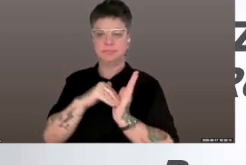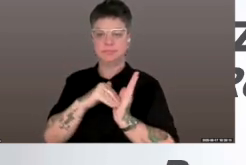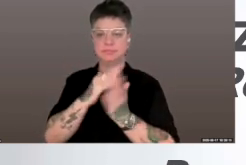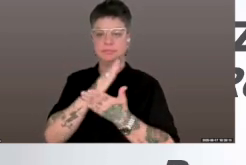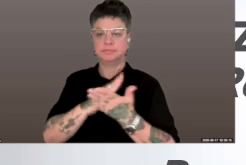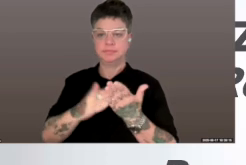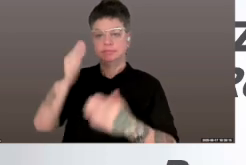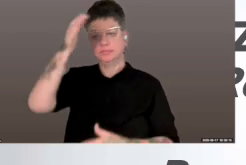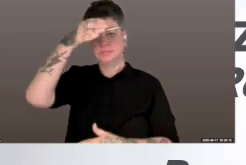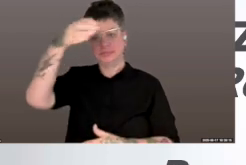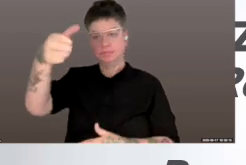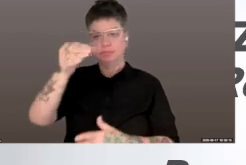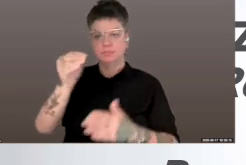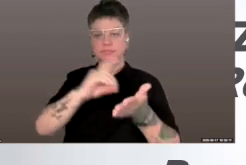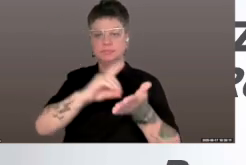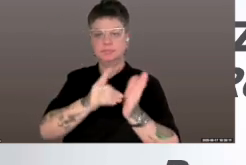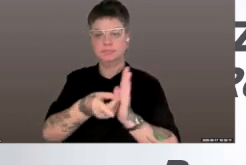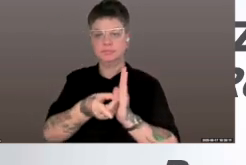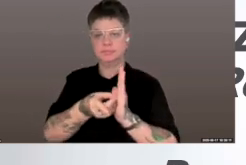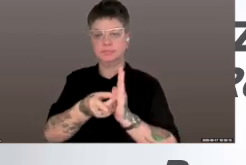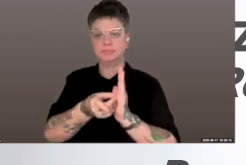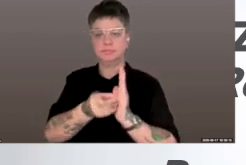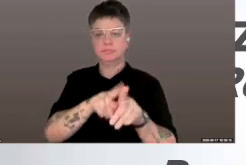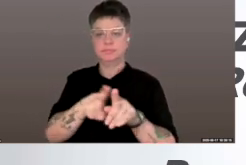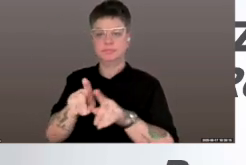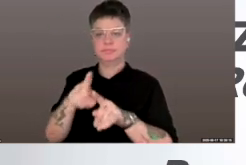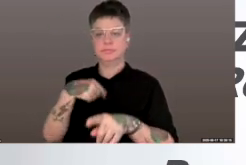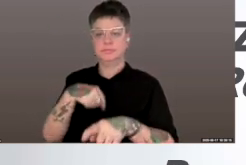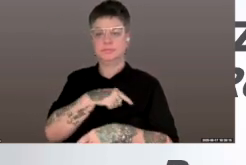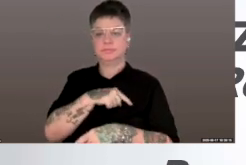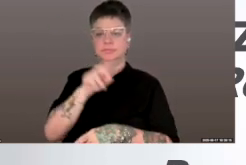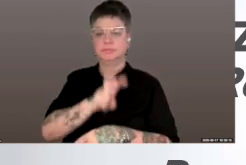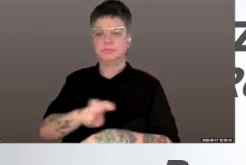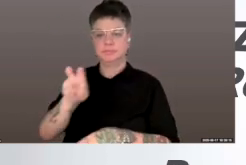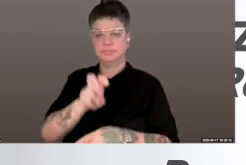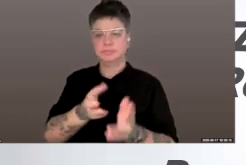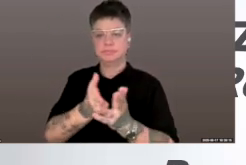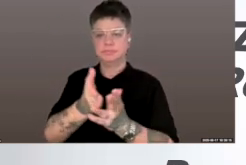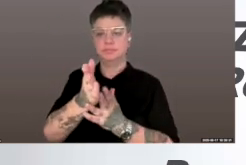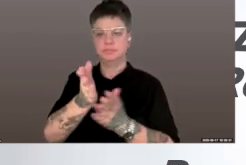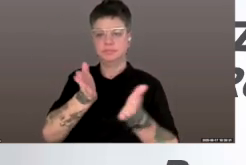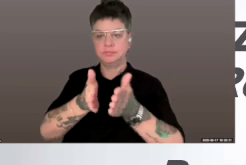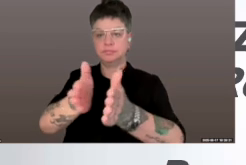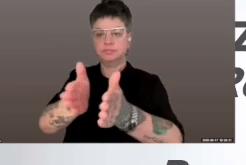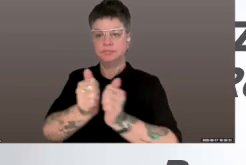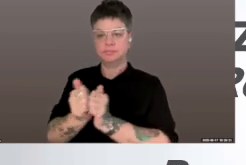recycled. With this goal in mind, the team is designing a